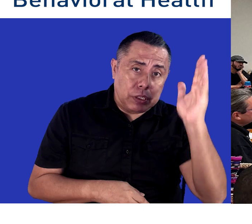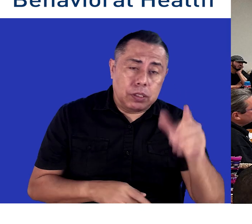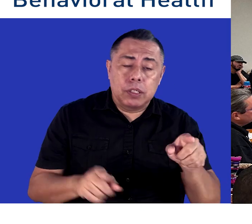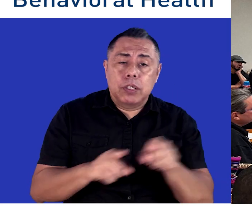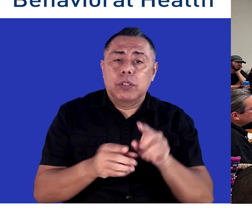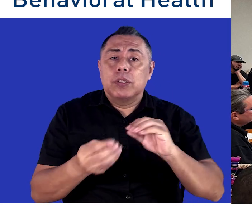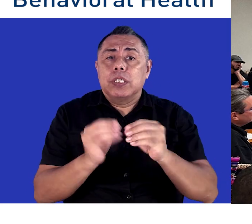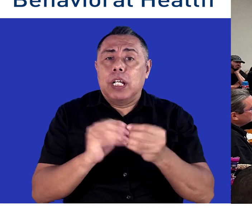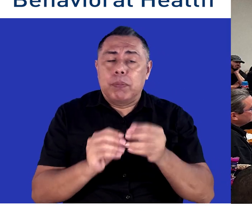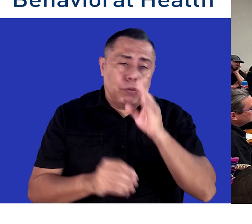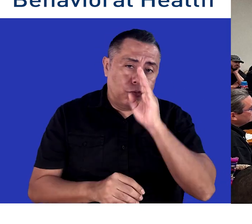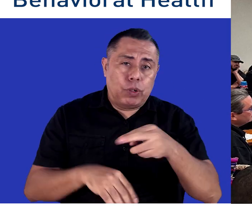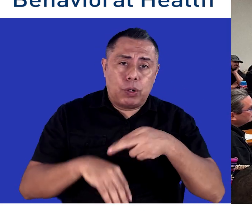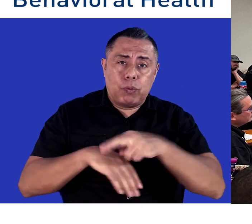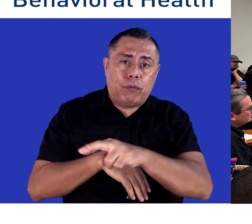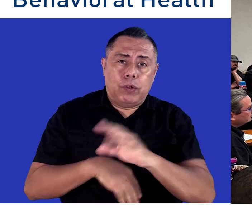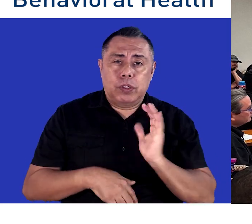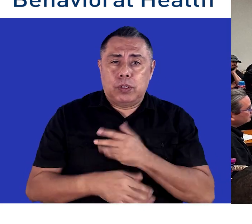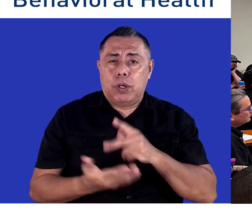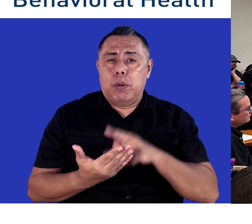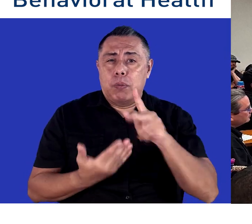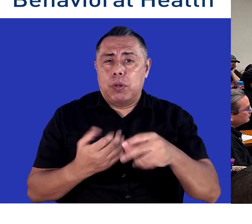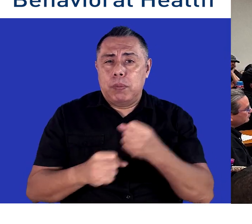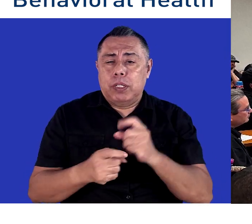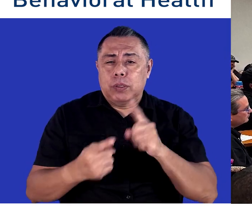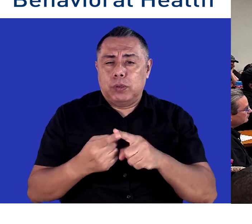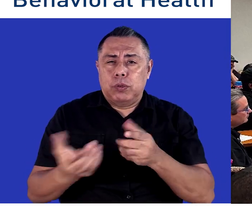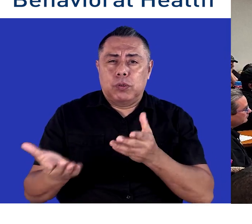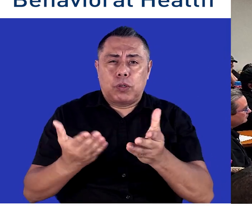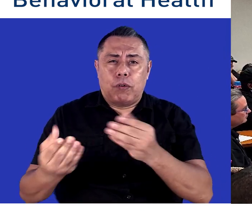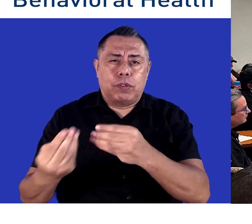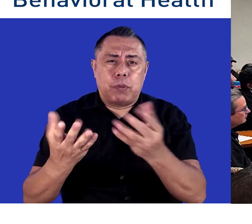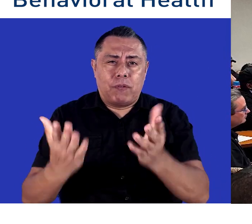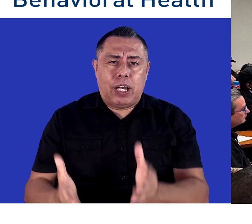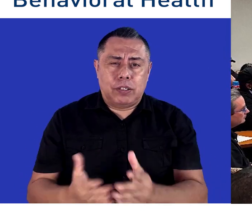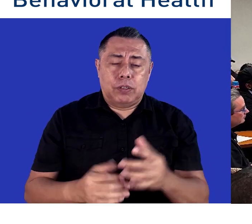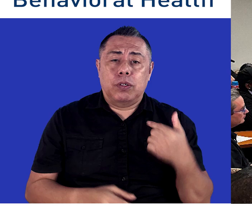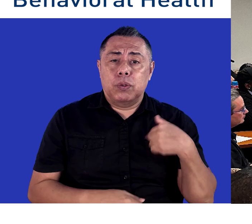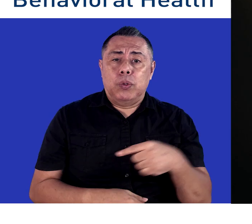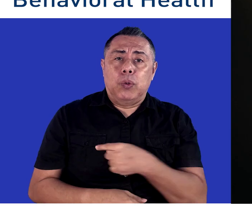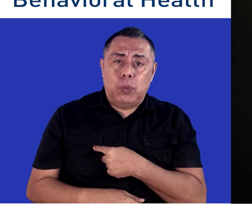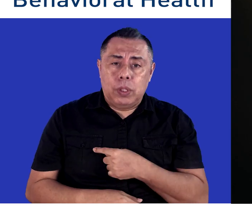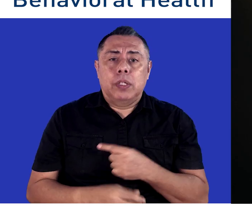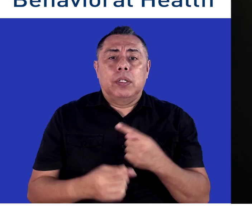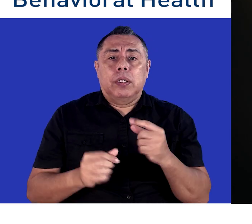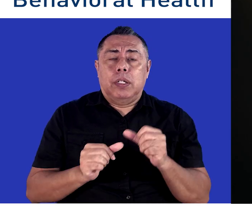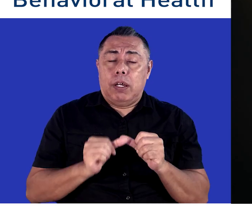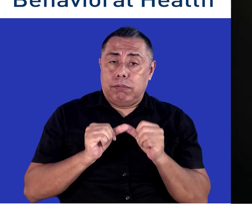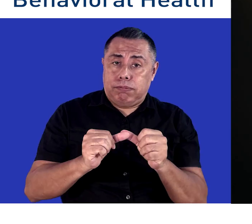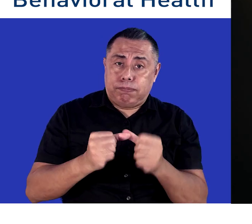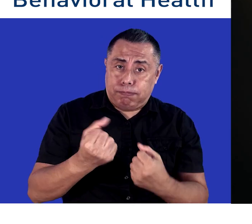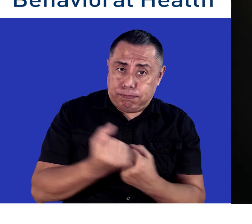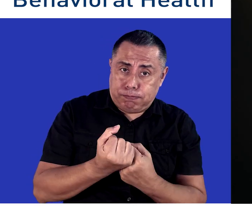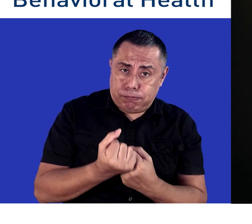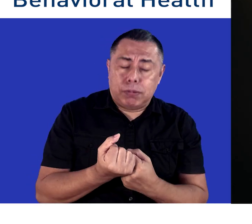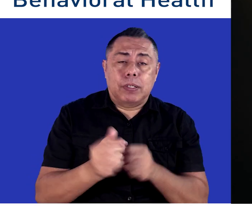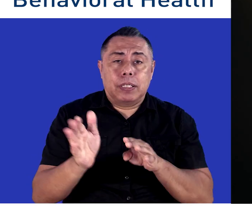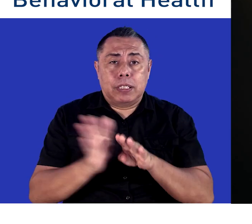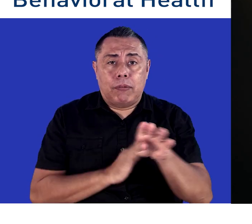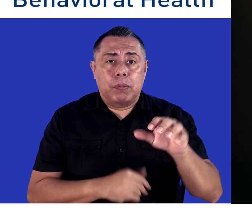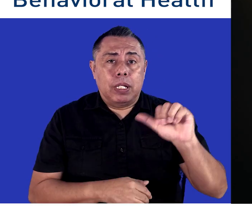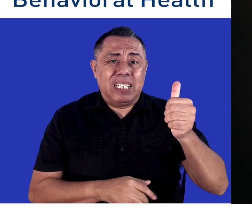presentations, as well as the number of direct referrals our program makes to service providers. We sustained and developed